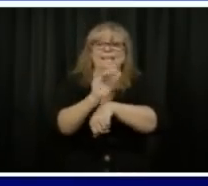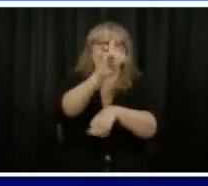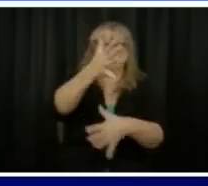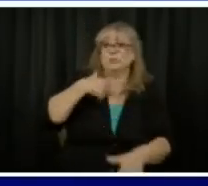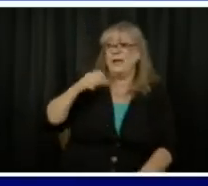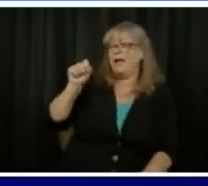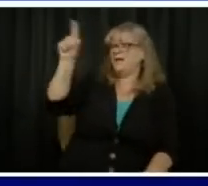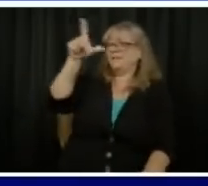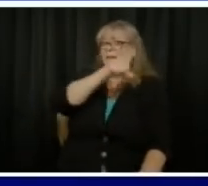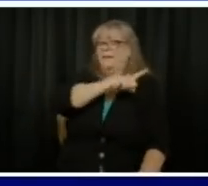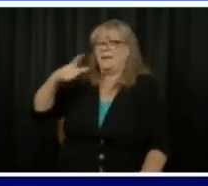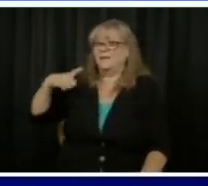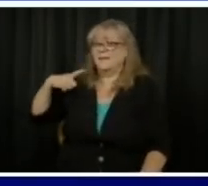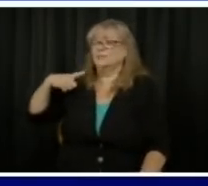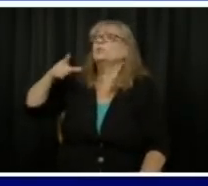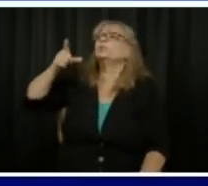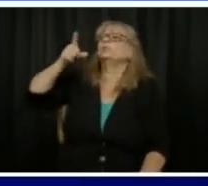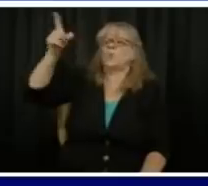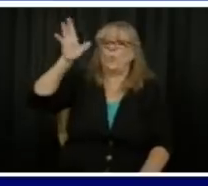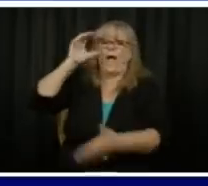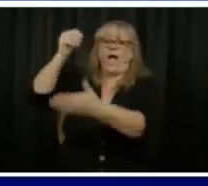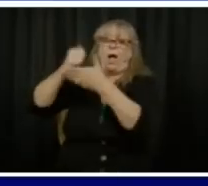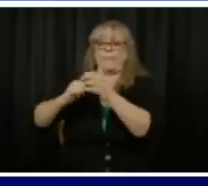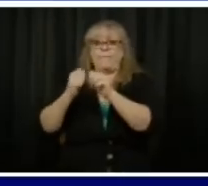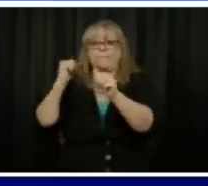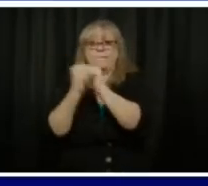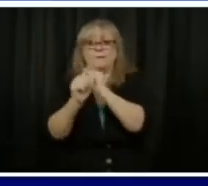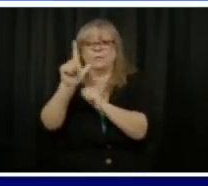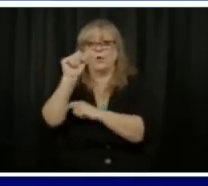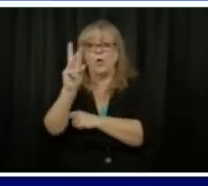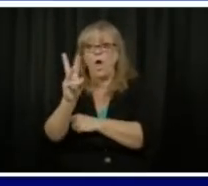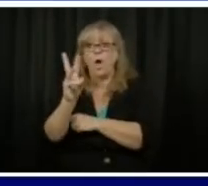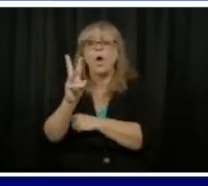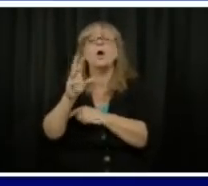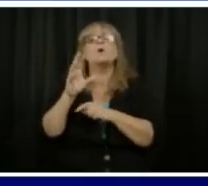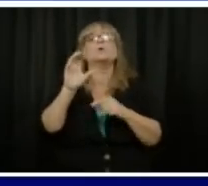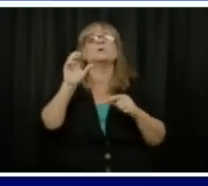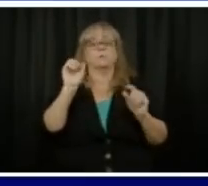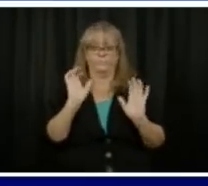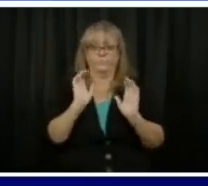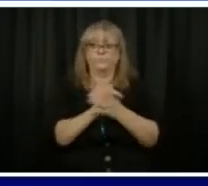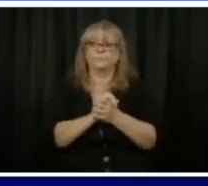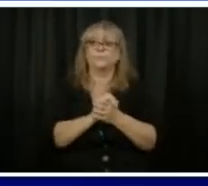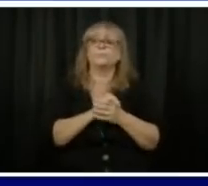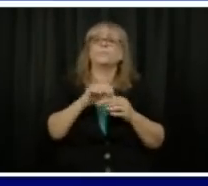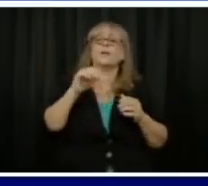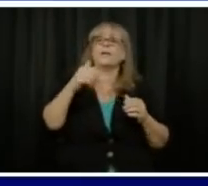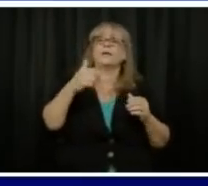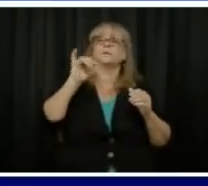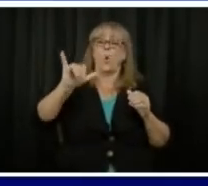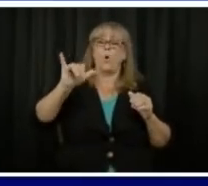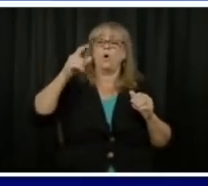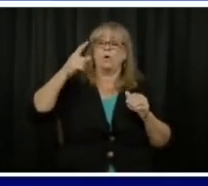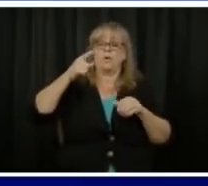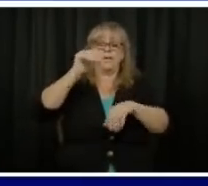we're through this pandemic to give our communities the flexibility to have a vibrant, thriving nightlife at whatever hours that they choose